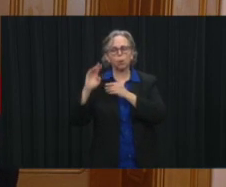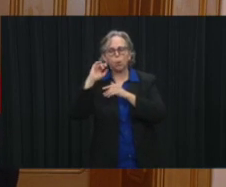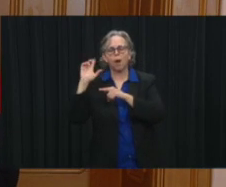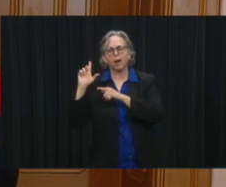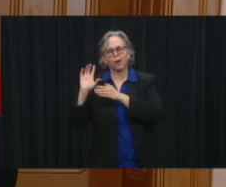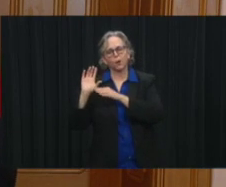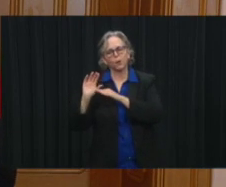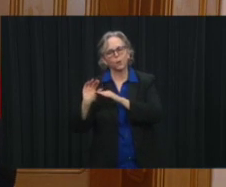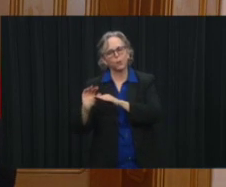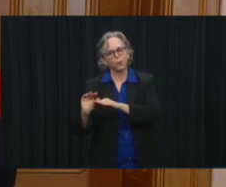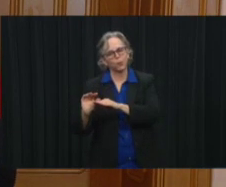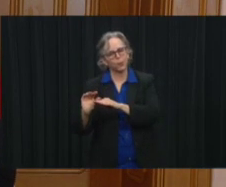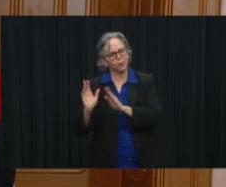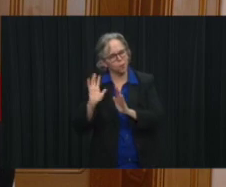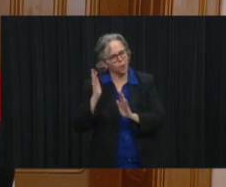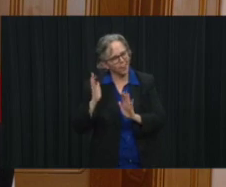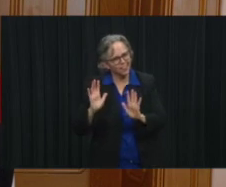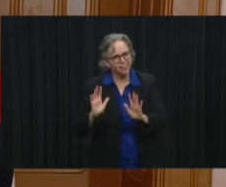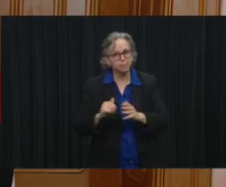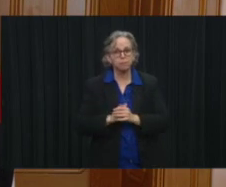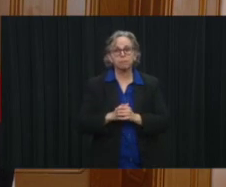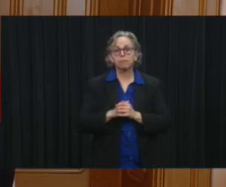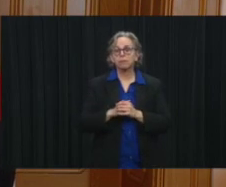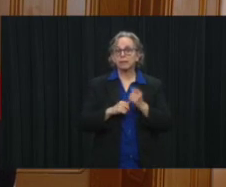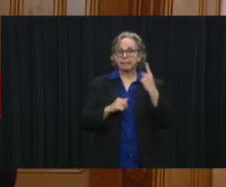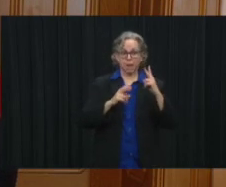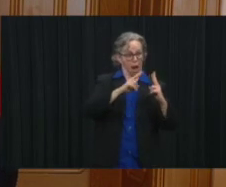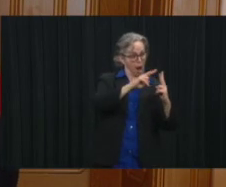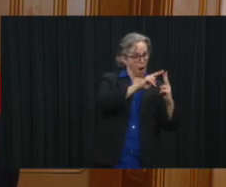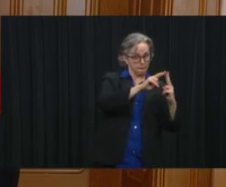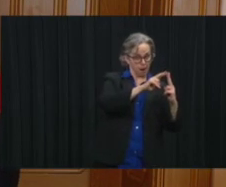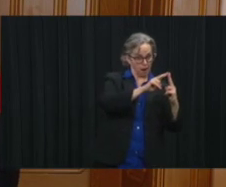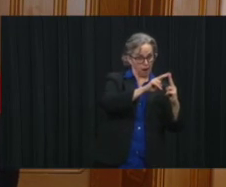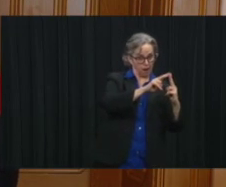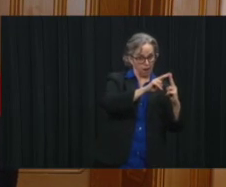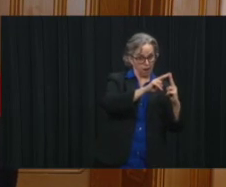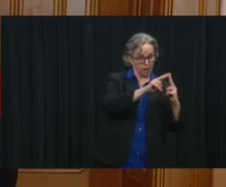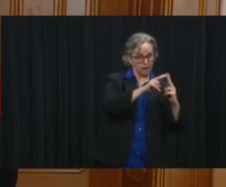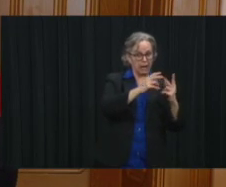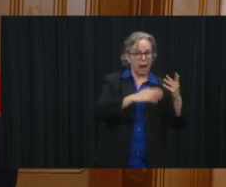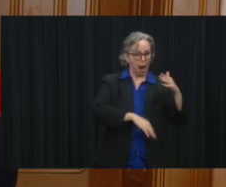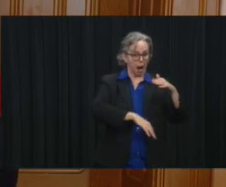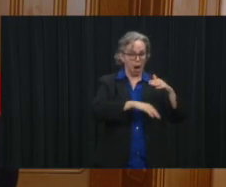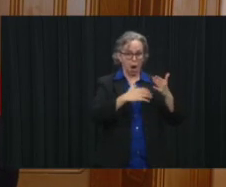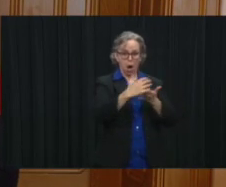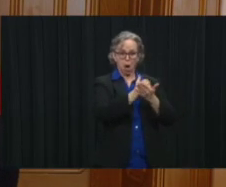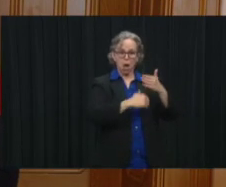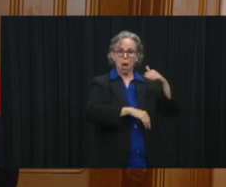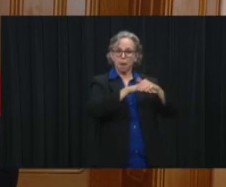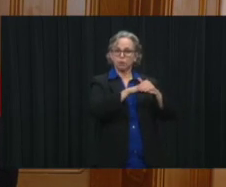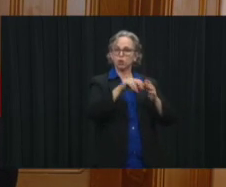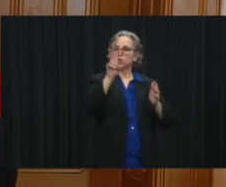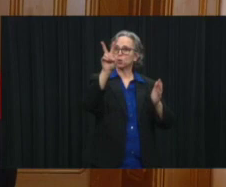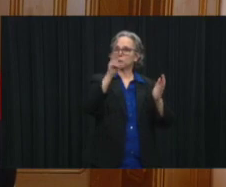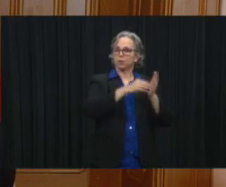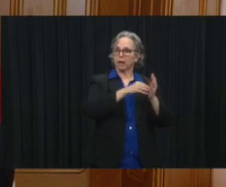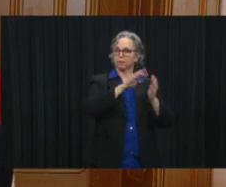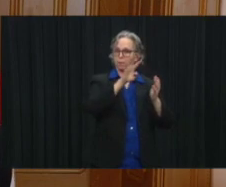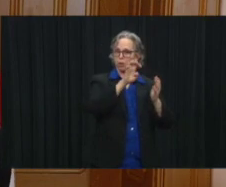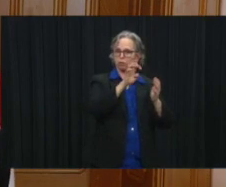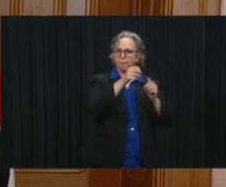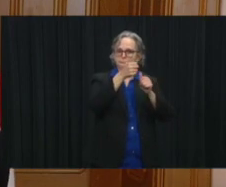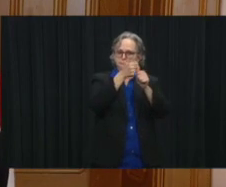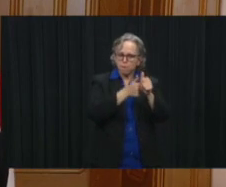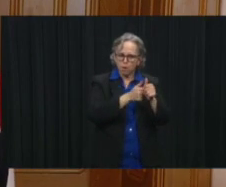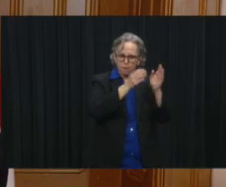of $2,400. And that phases out where you'll get a check, but a lesser amount up to $198,000 in income. Again, that's reportable income